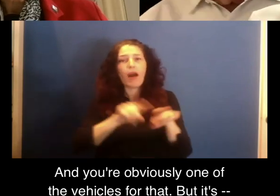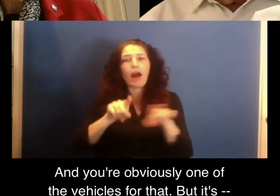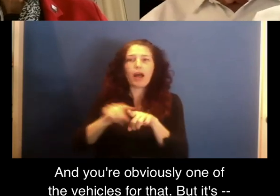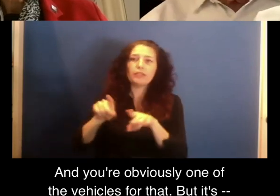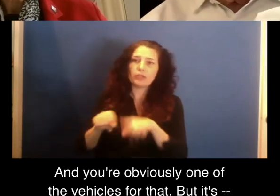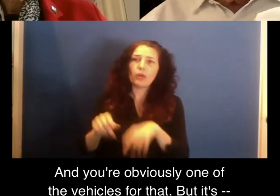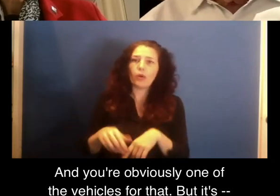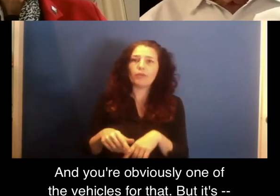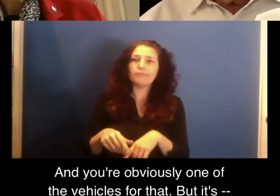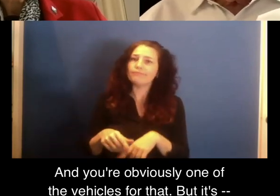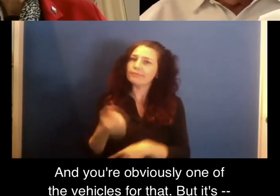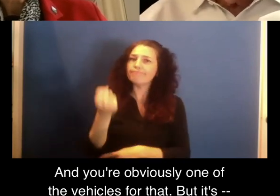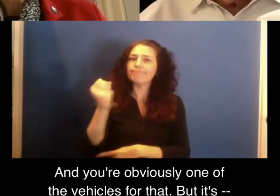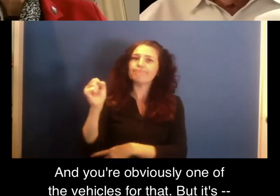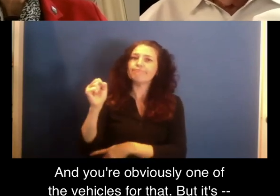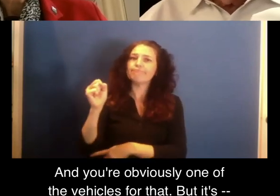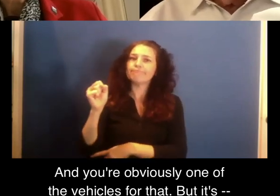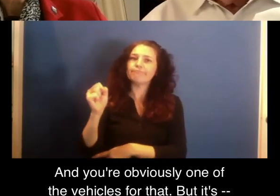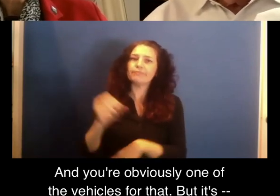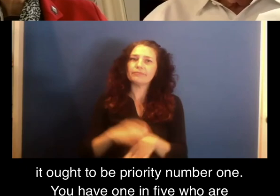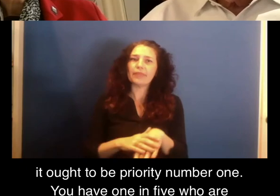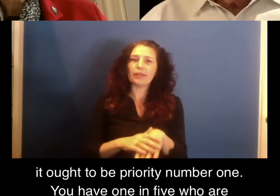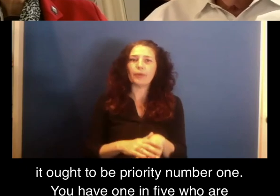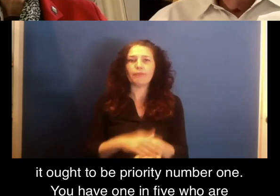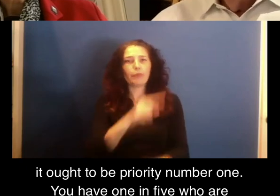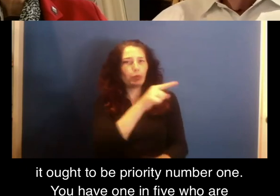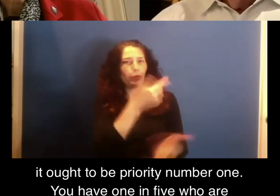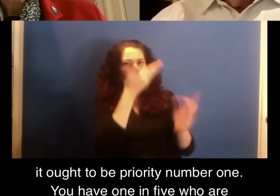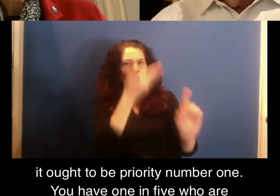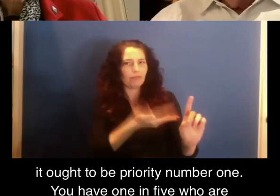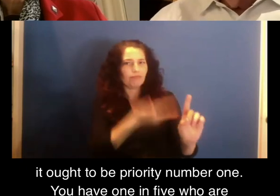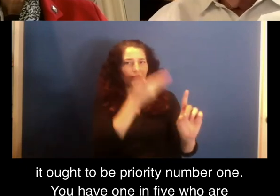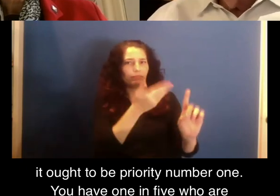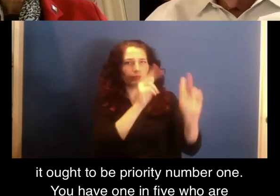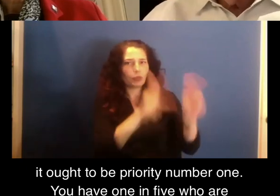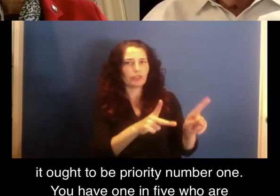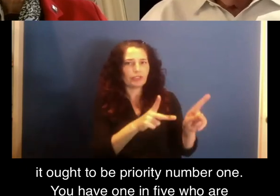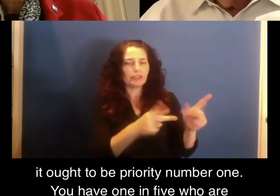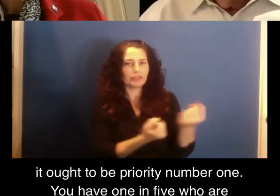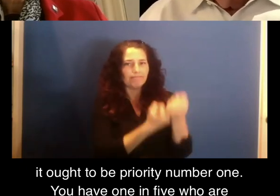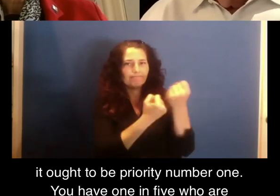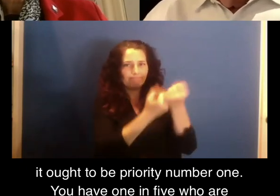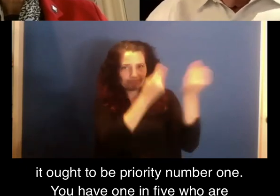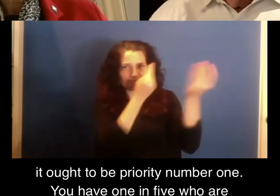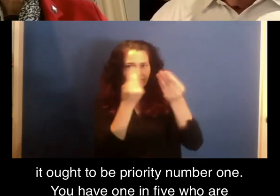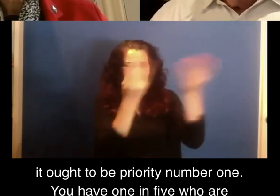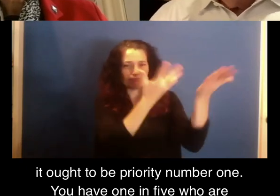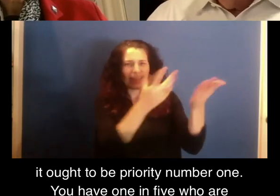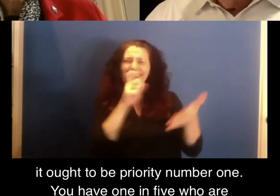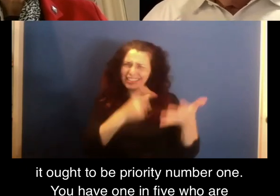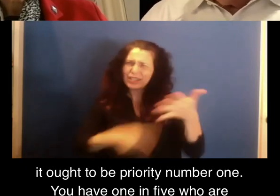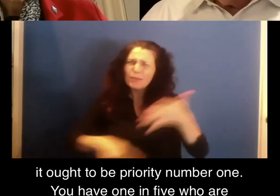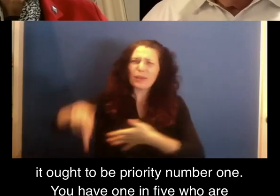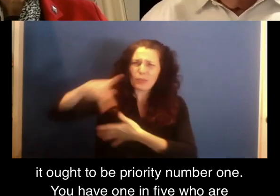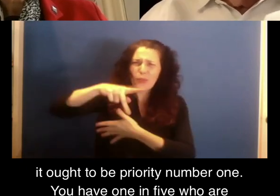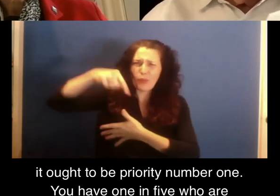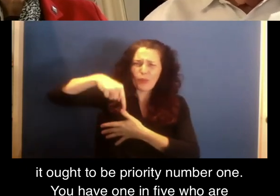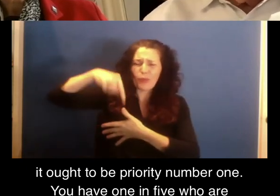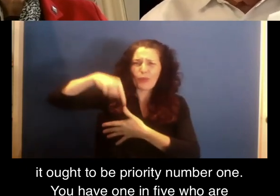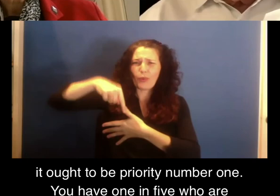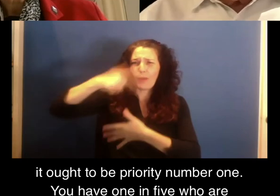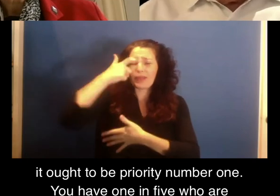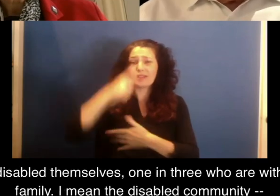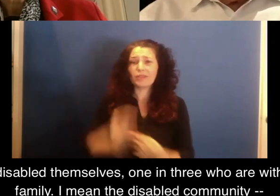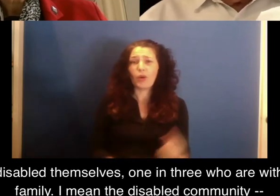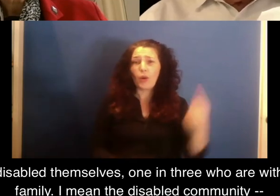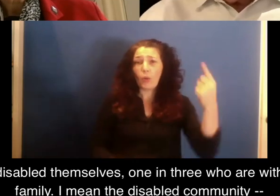one of the vehicles, you know, for that. Uh, but it's, uh, it ought to be priority number one. I mean, you have one in five, uh,